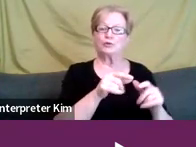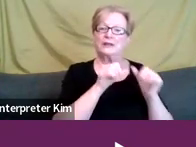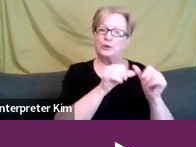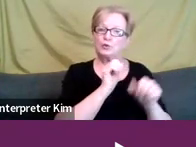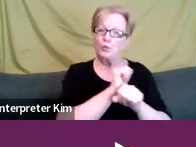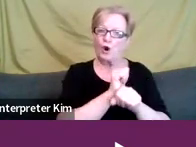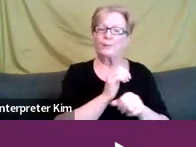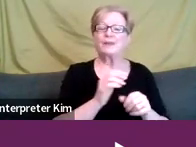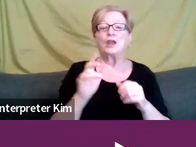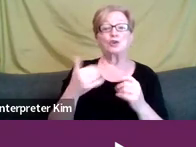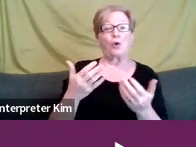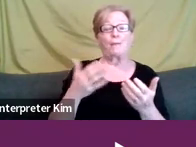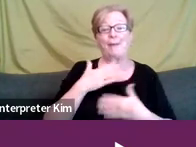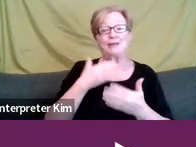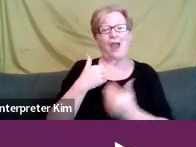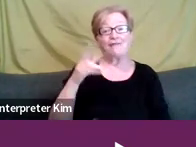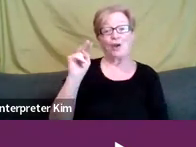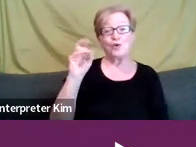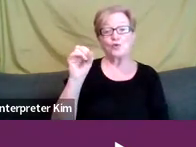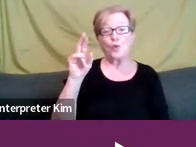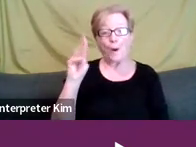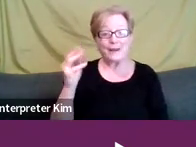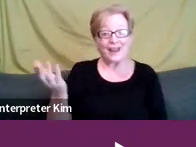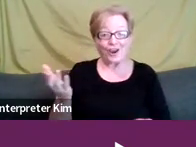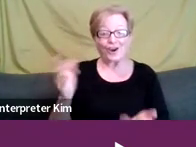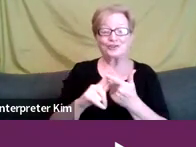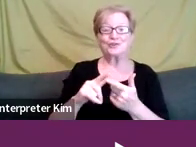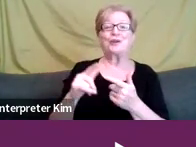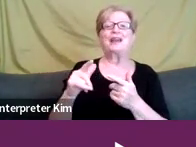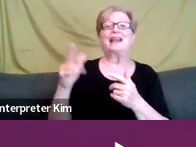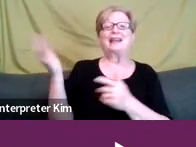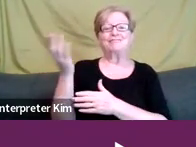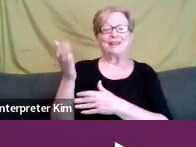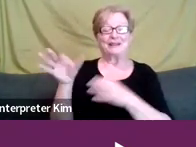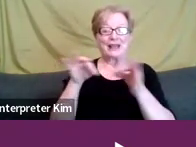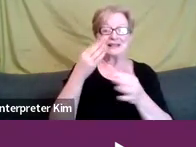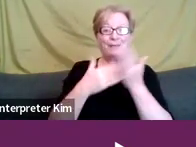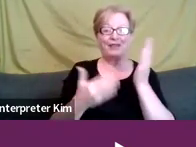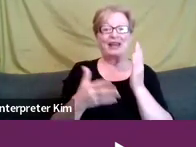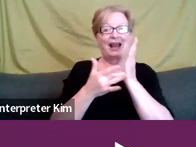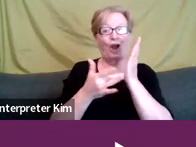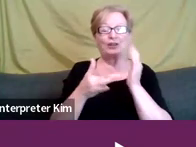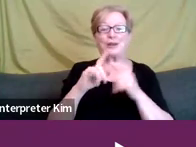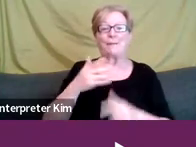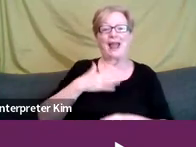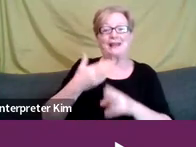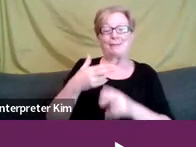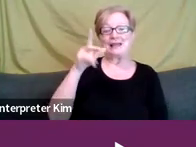to discuss some of the technologies. My name is